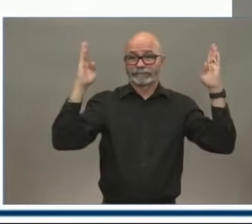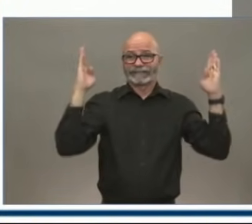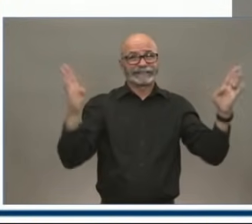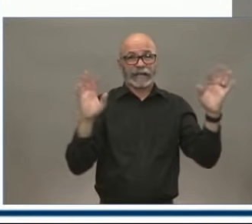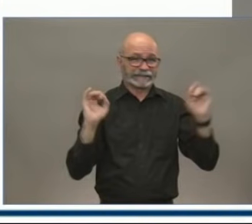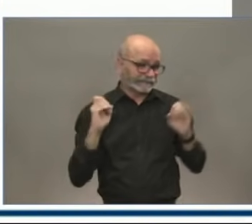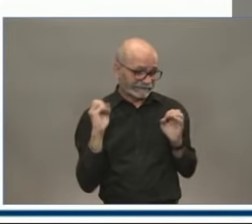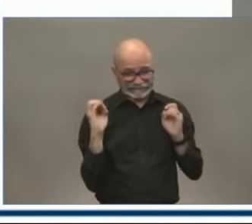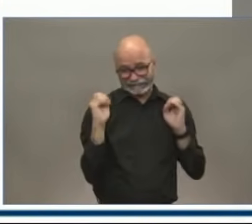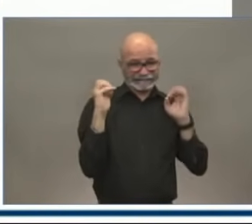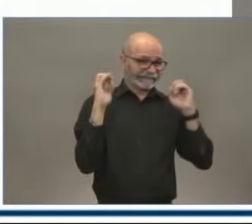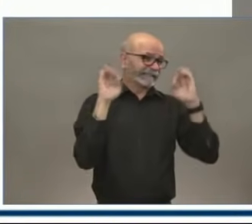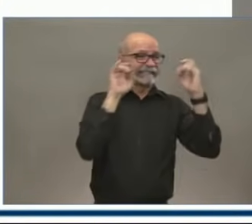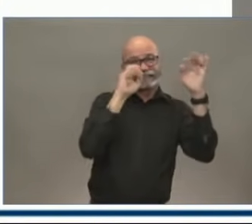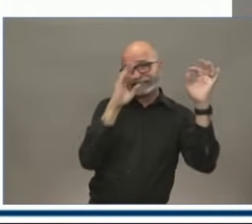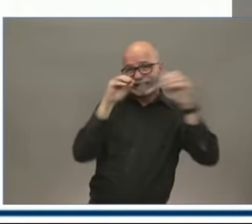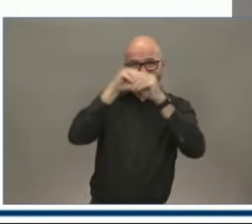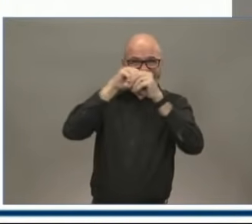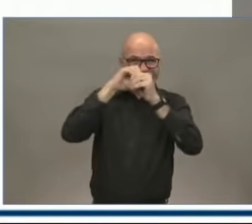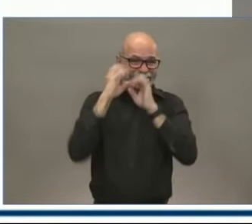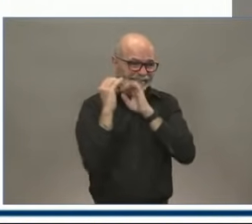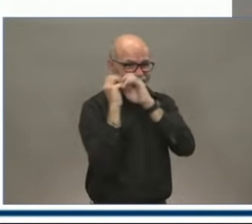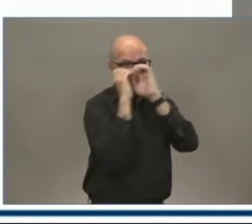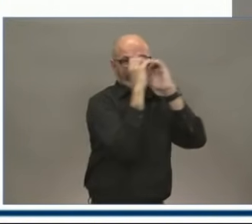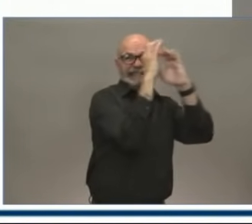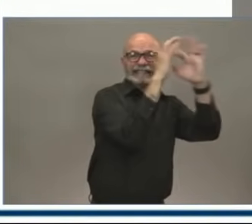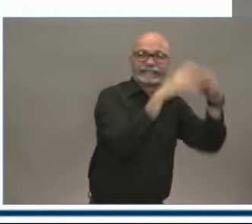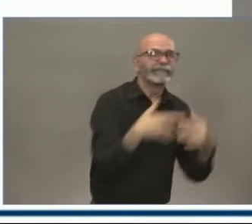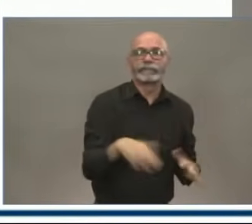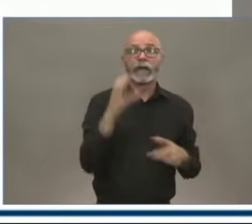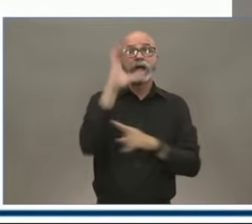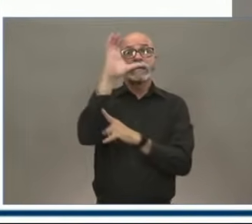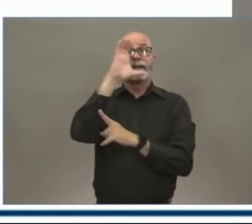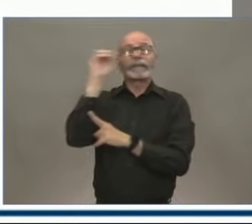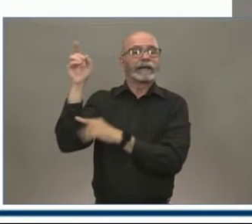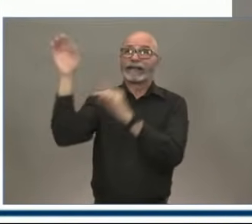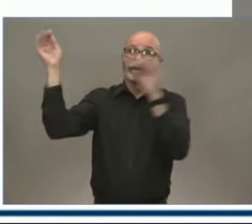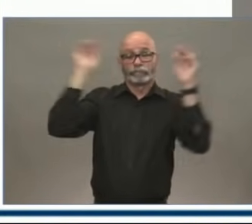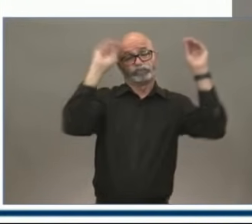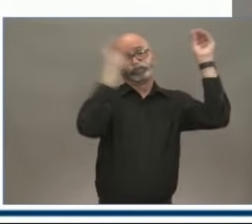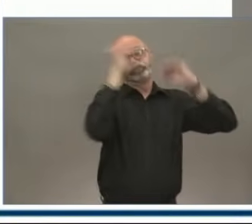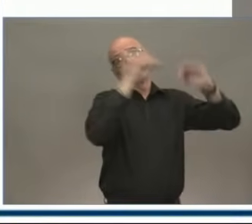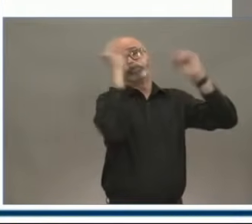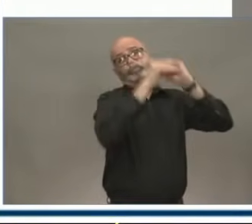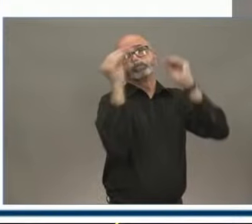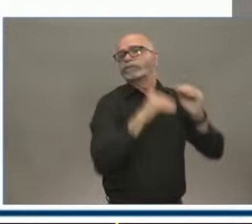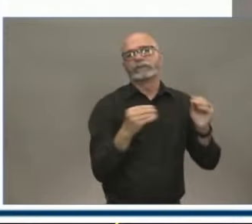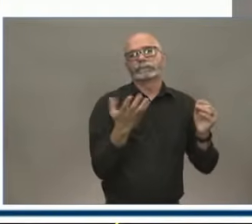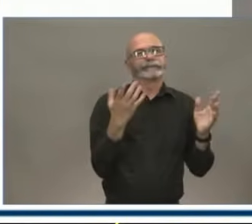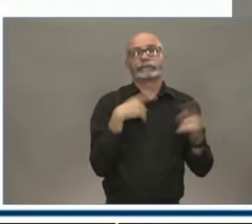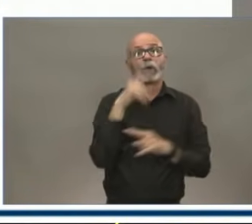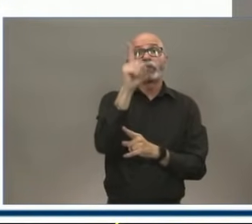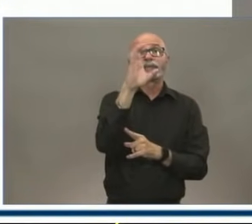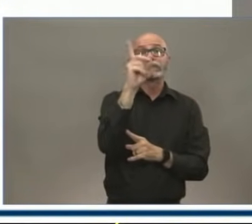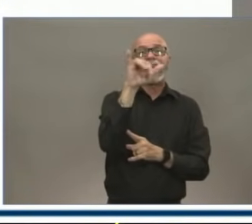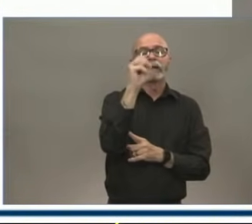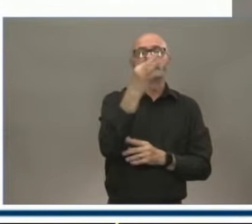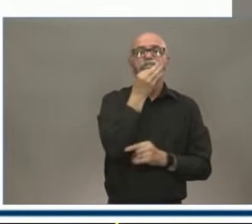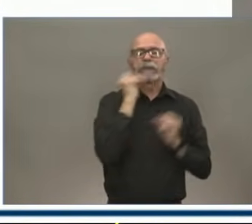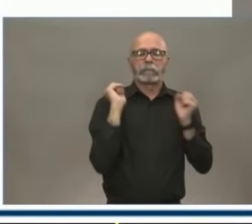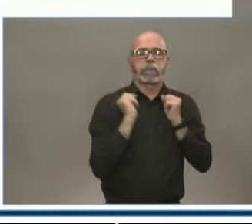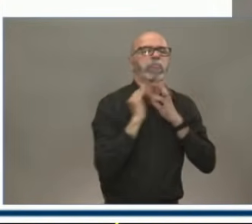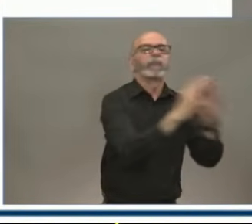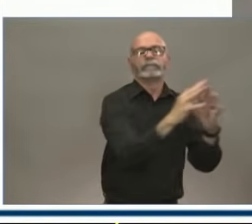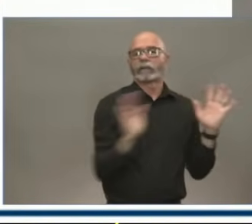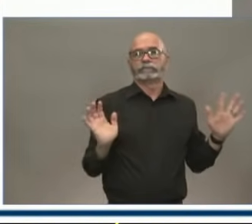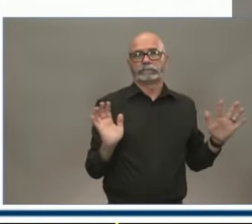you to the companies that did the work. Thank you to my colleagues in public health who were part of that and made this